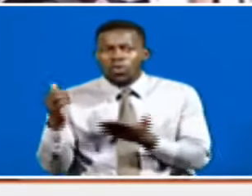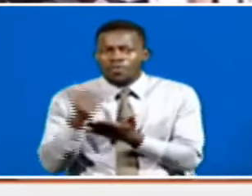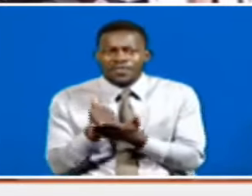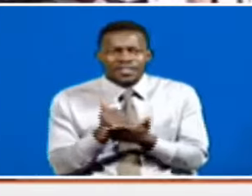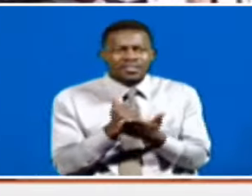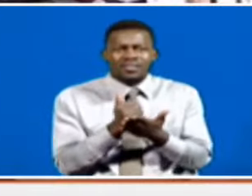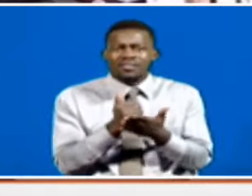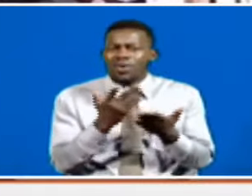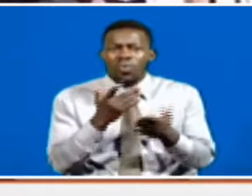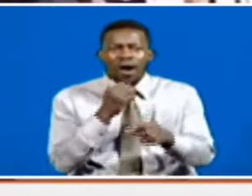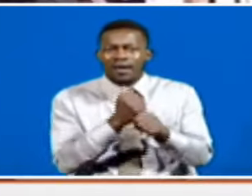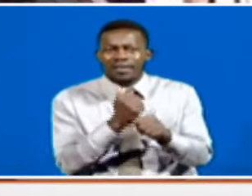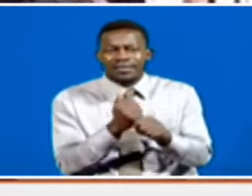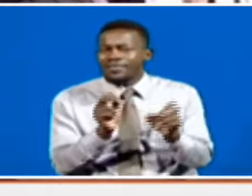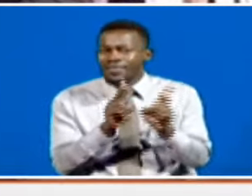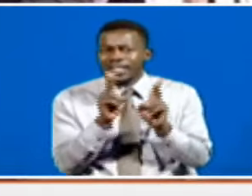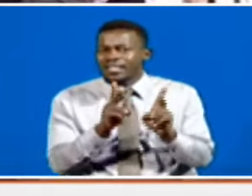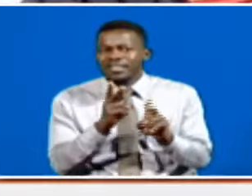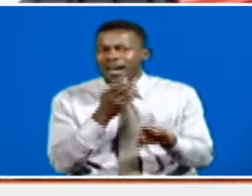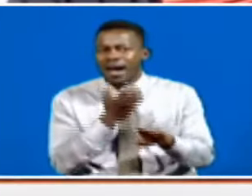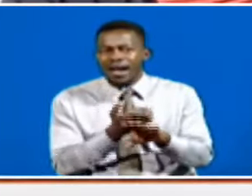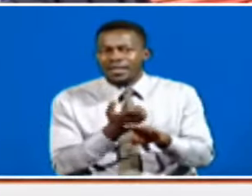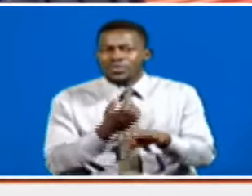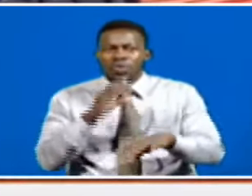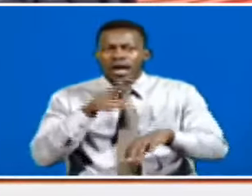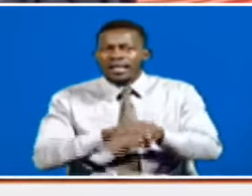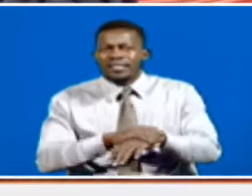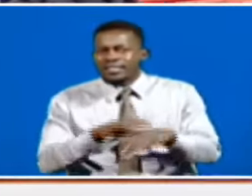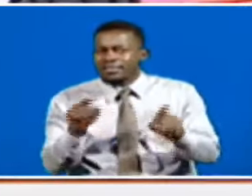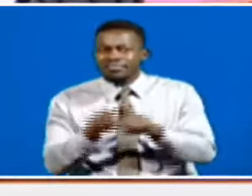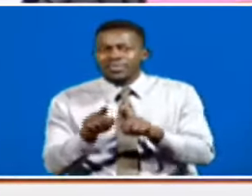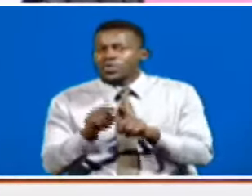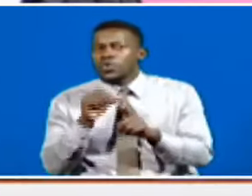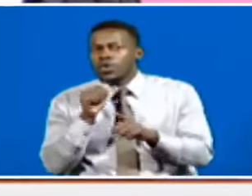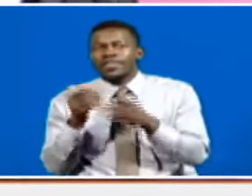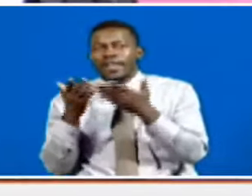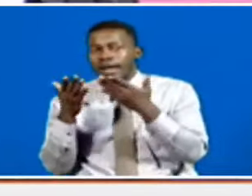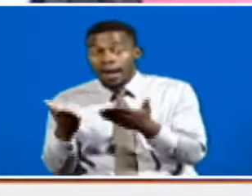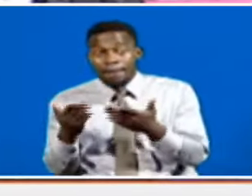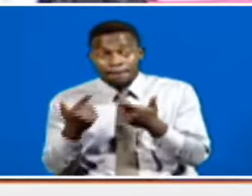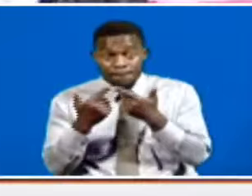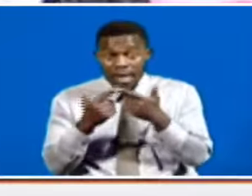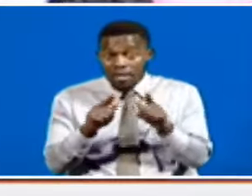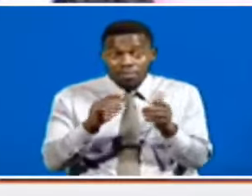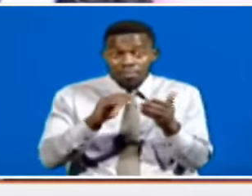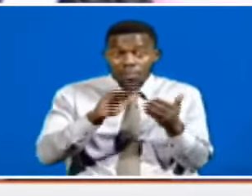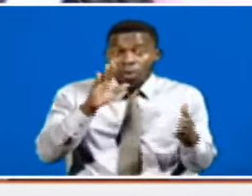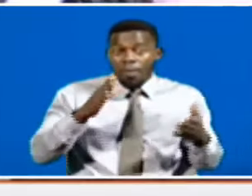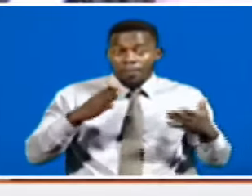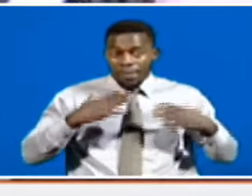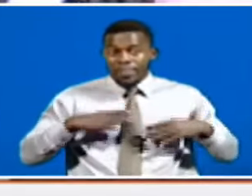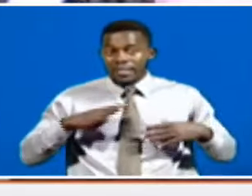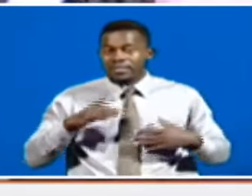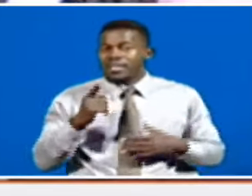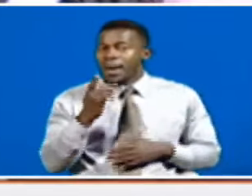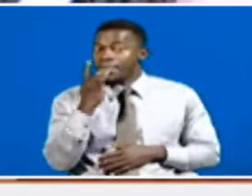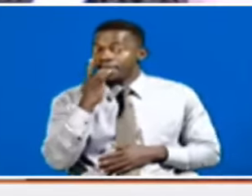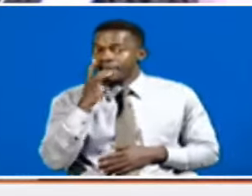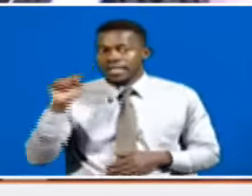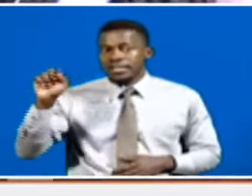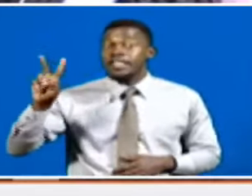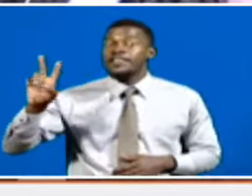for academic superiors, with the TVET and other technical courses being viewed as choices for the academically